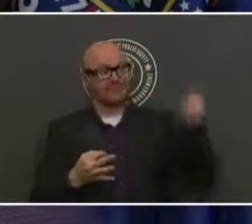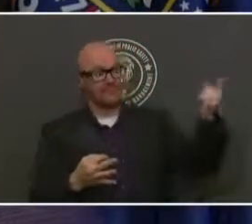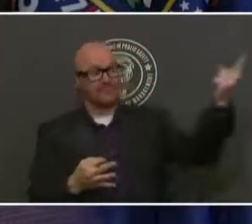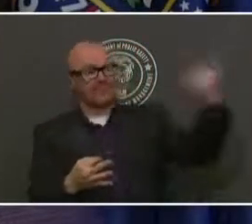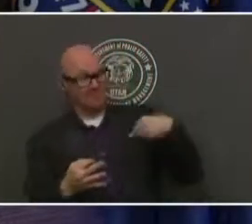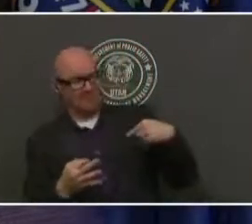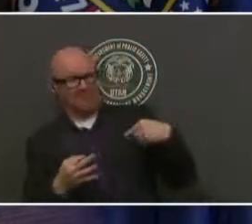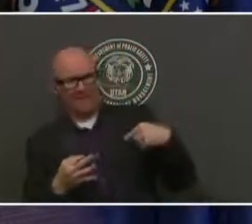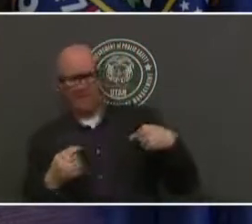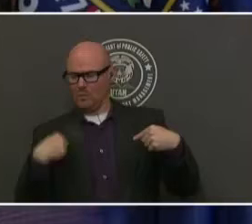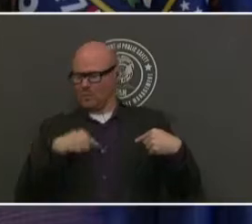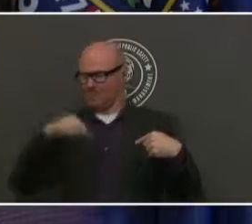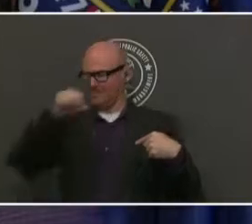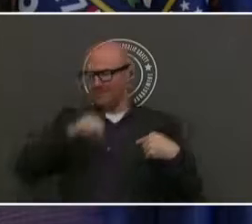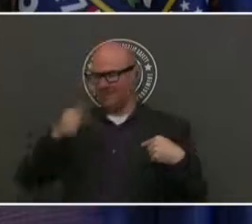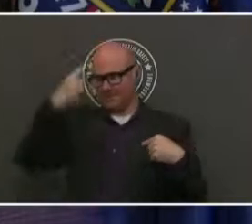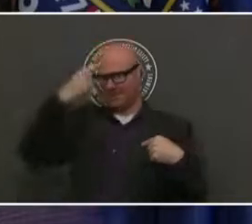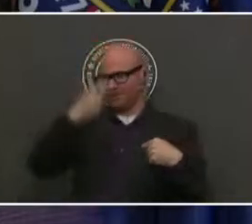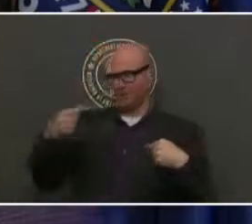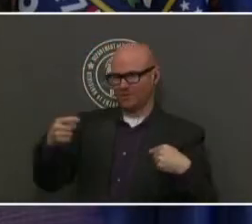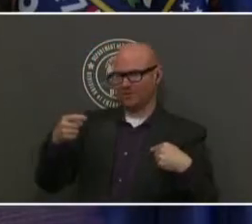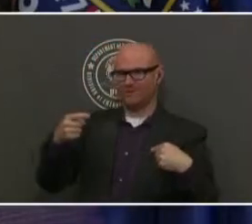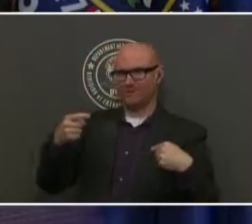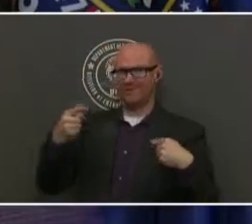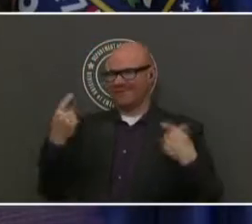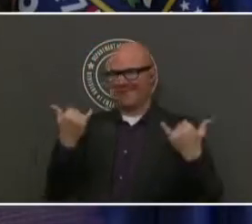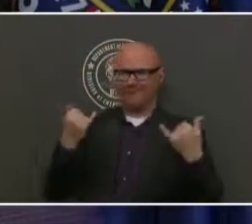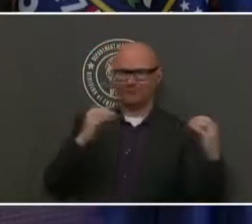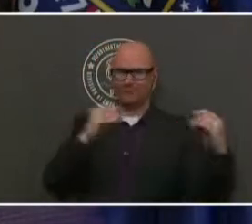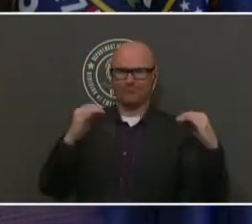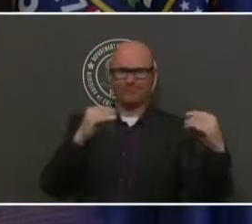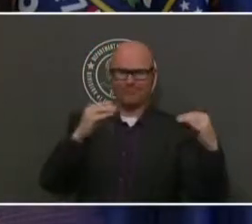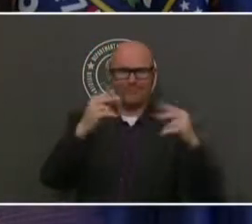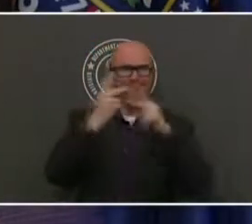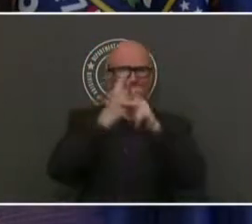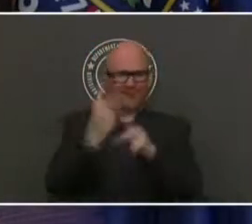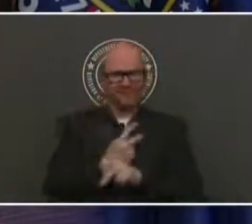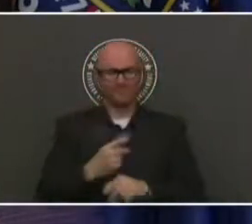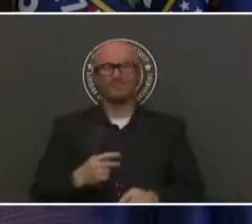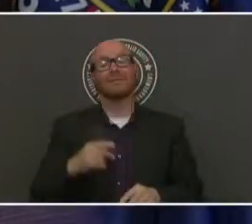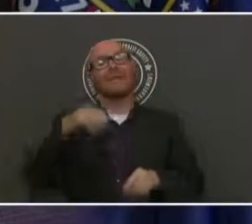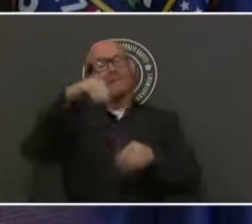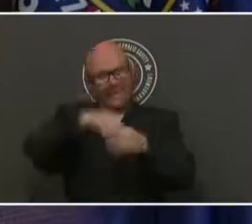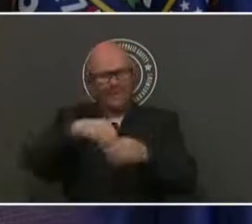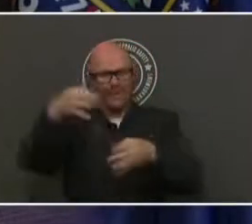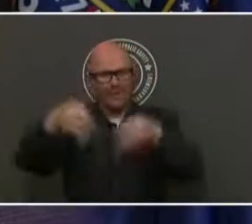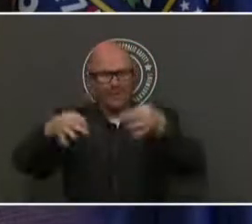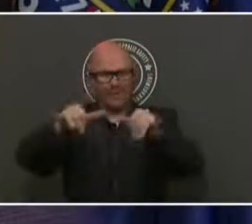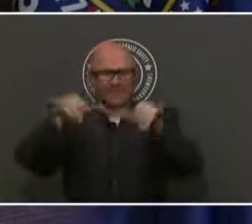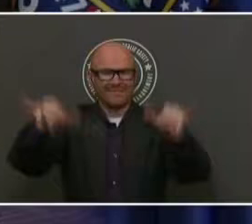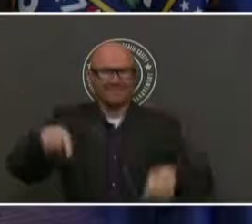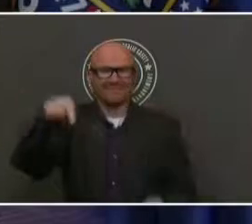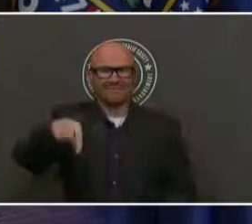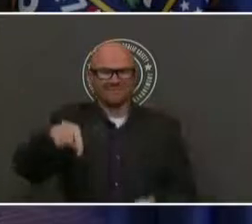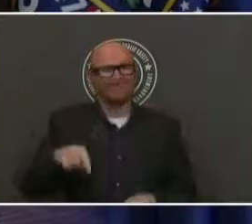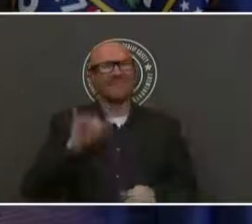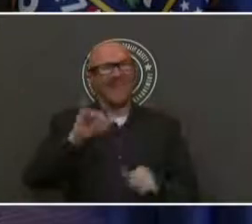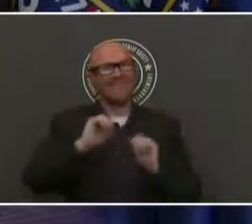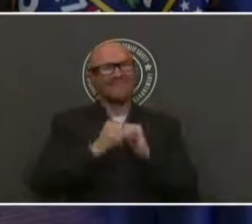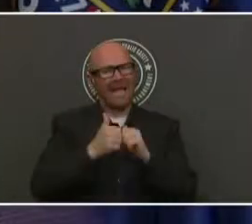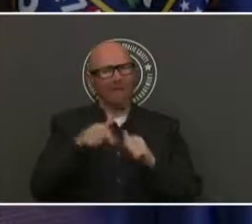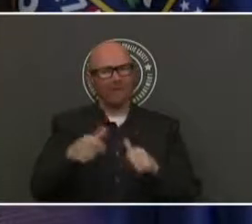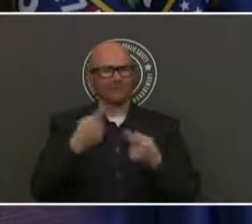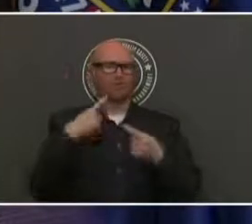and ultimately the courts will decide, sometimes up to the Supreme Court. That's how we do all of this stuff. That's how